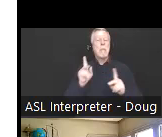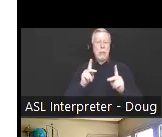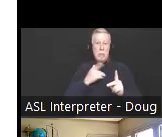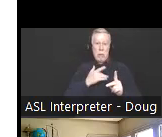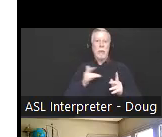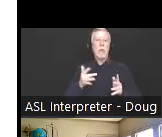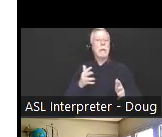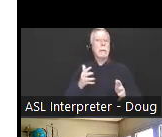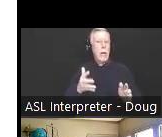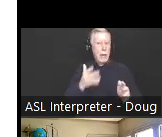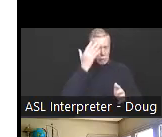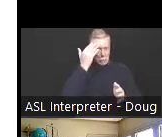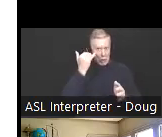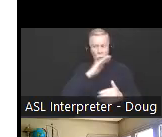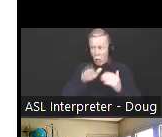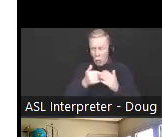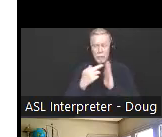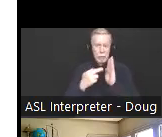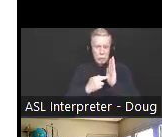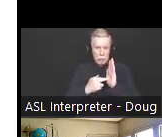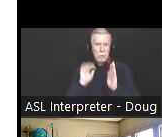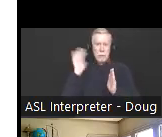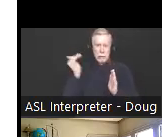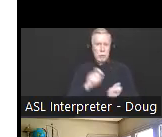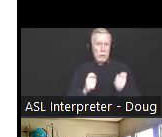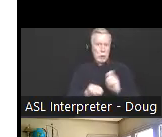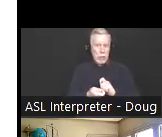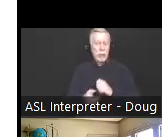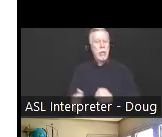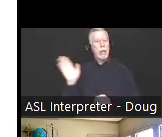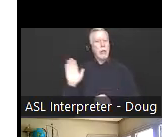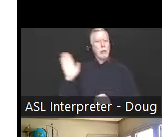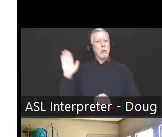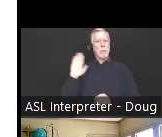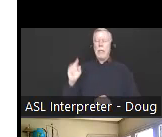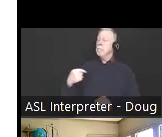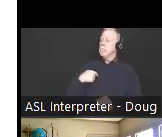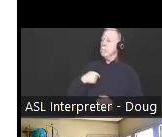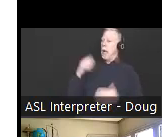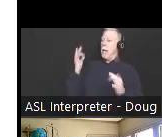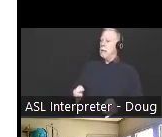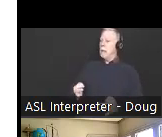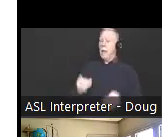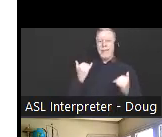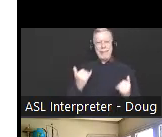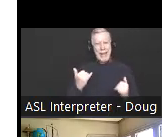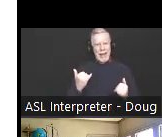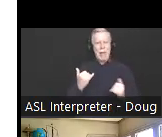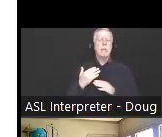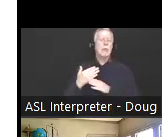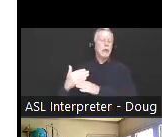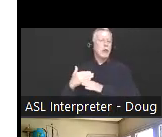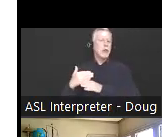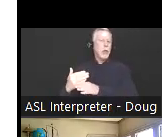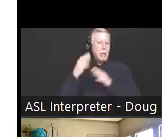all the rules seem to be changing, and it used to be I decided things and now there's some shared decision making that